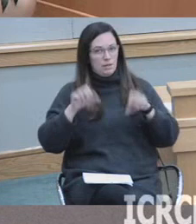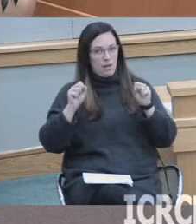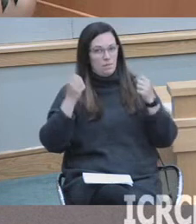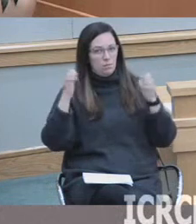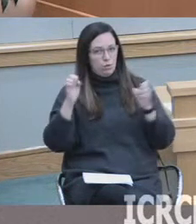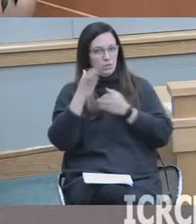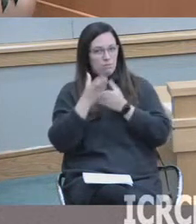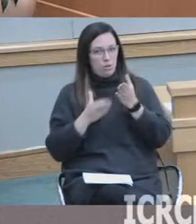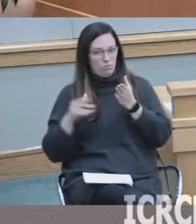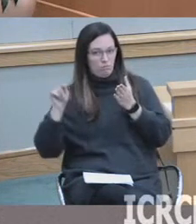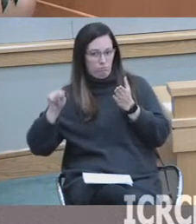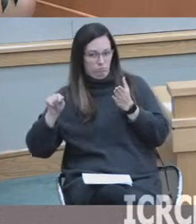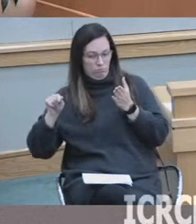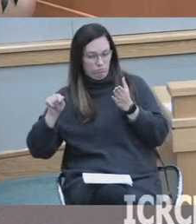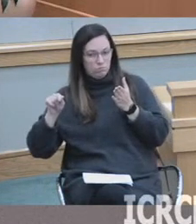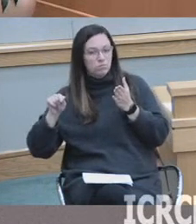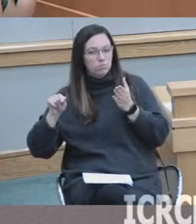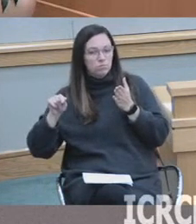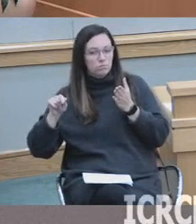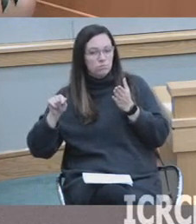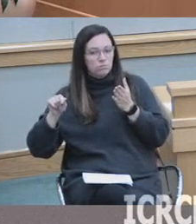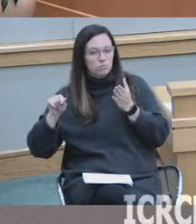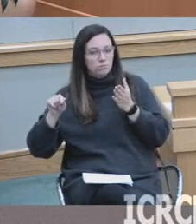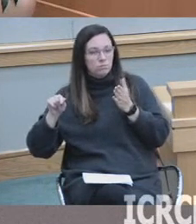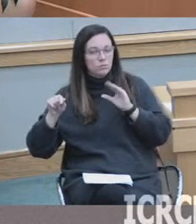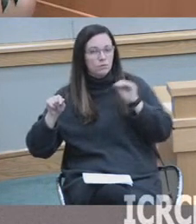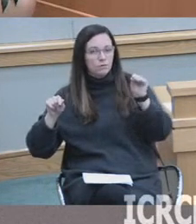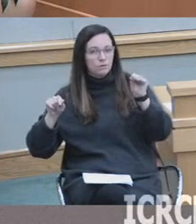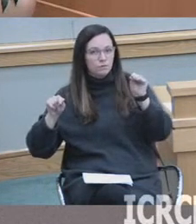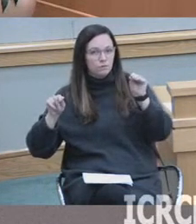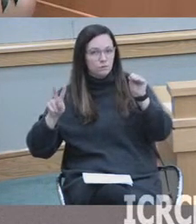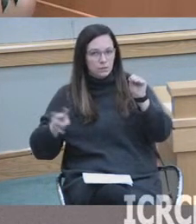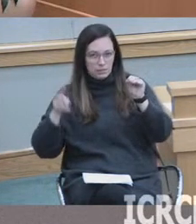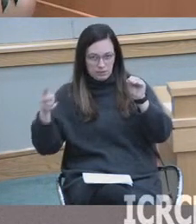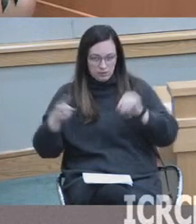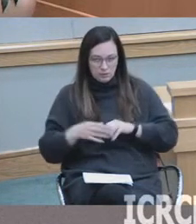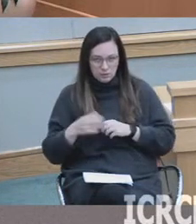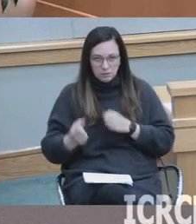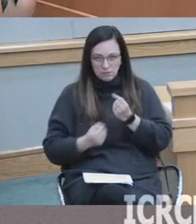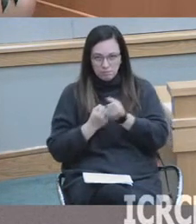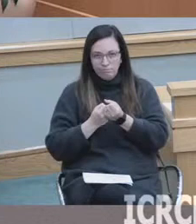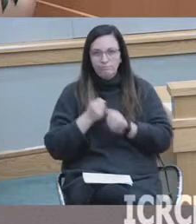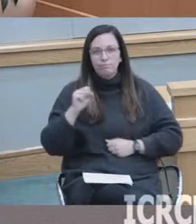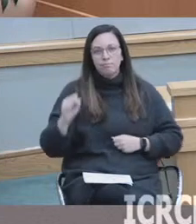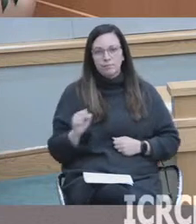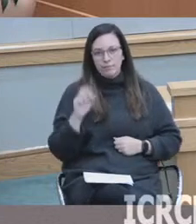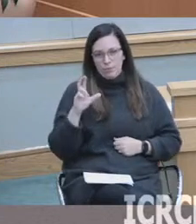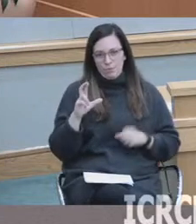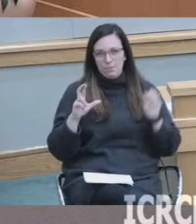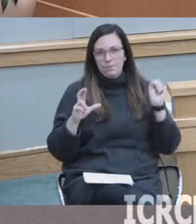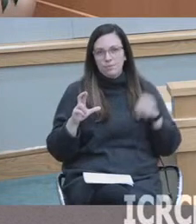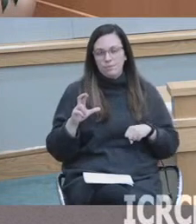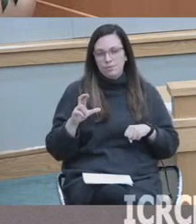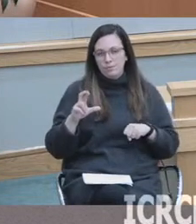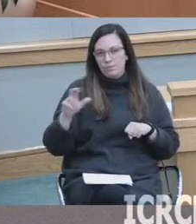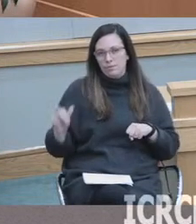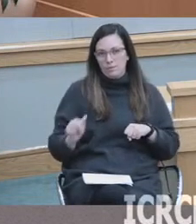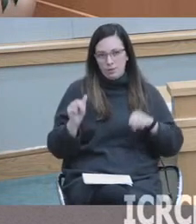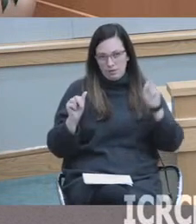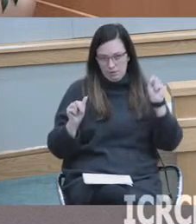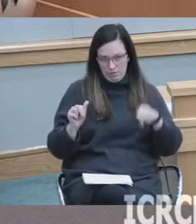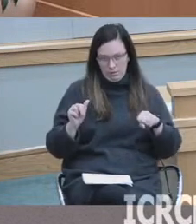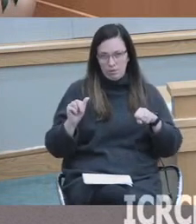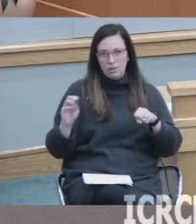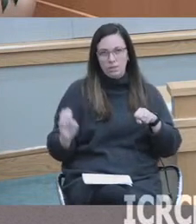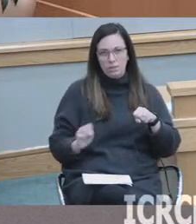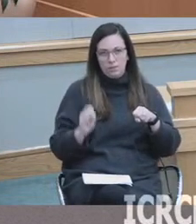emergency clause of the ordinance? So moved. Second. Ms. Smiley Robertson. Yes. Mr. Albrecht. Yes.